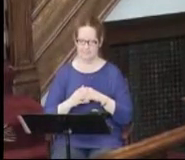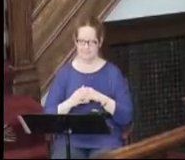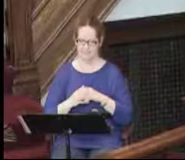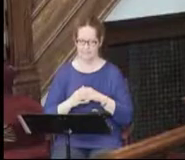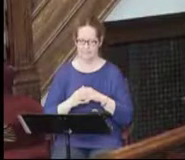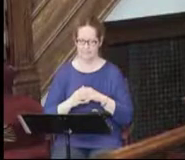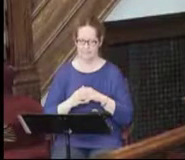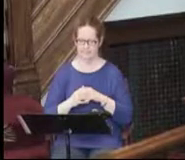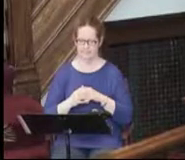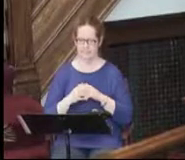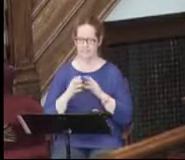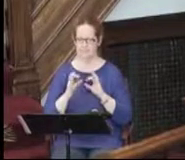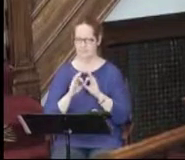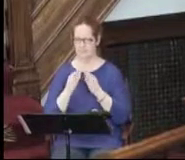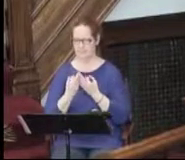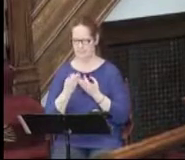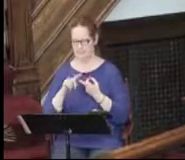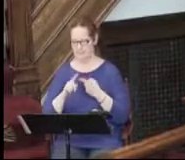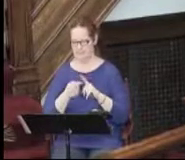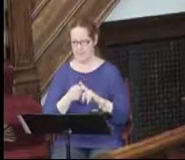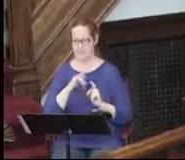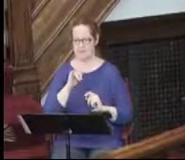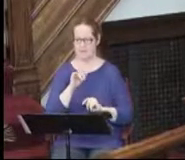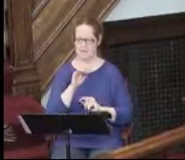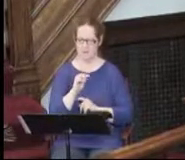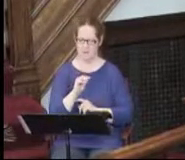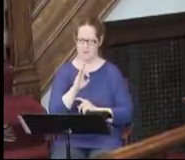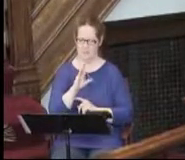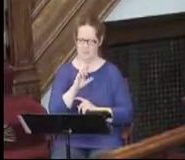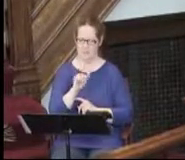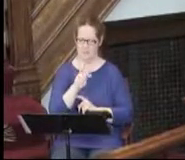the family and friends of Jim Flaherty.